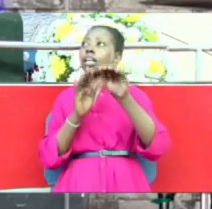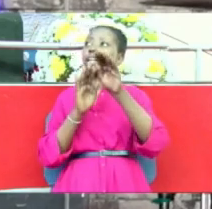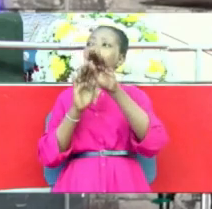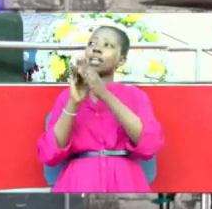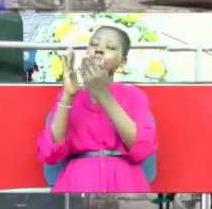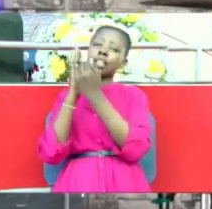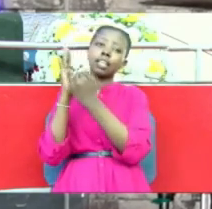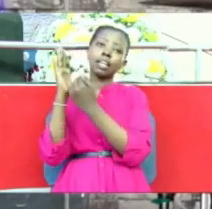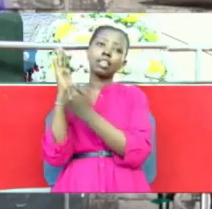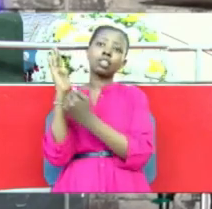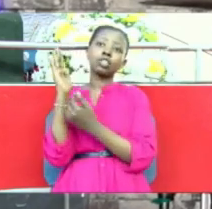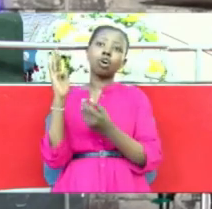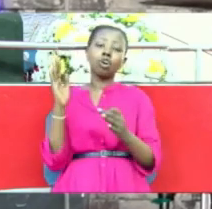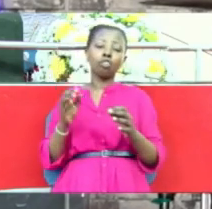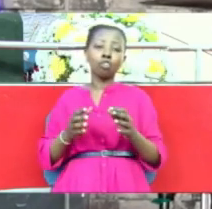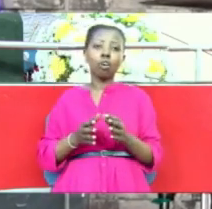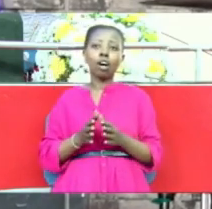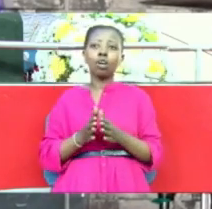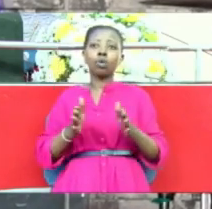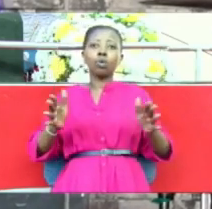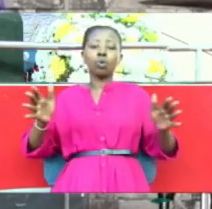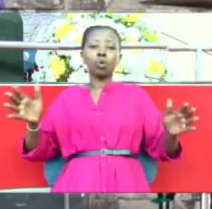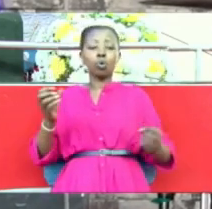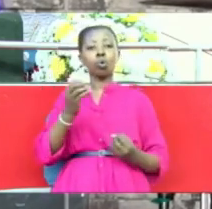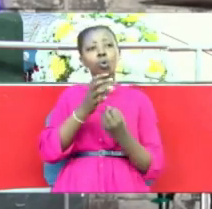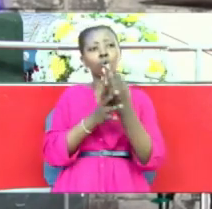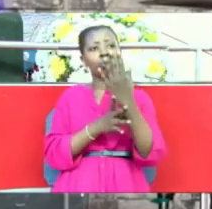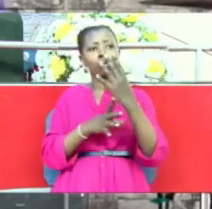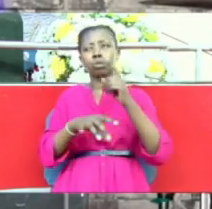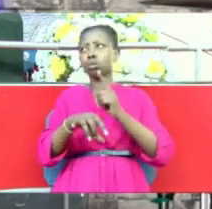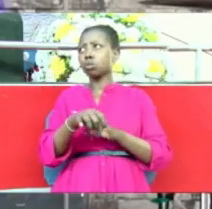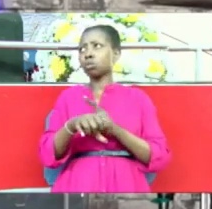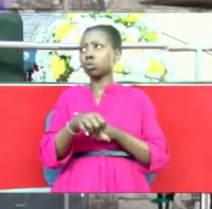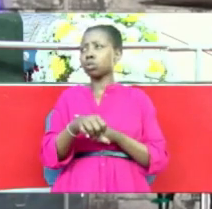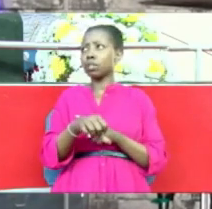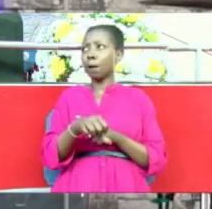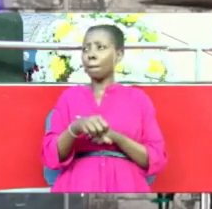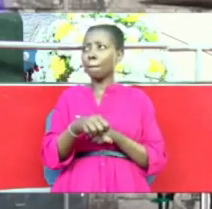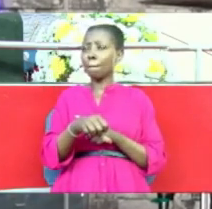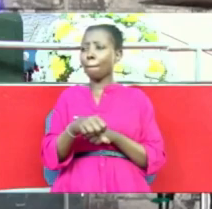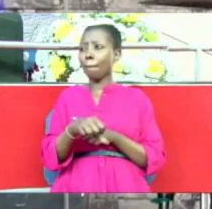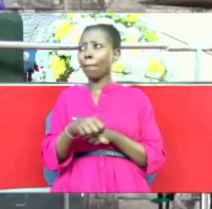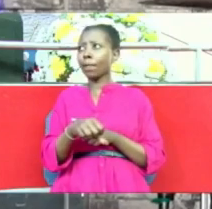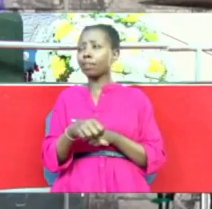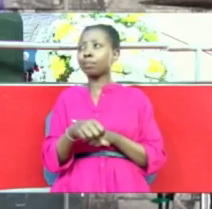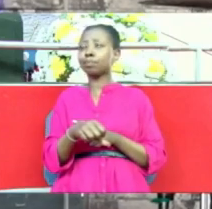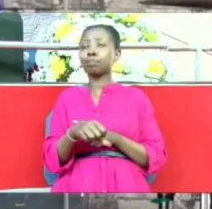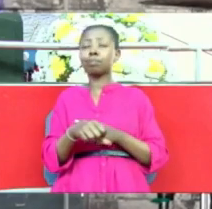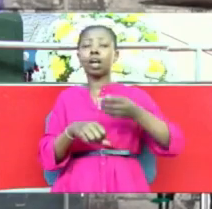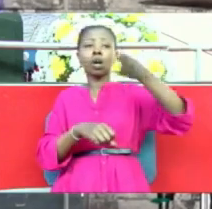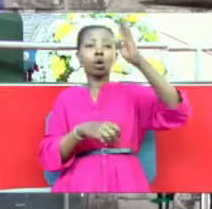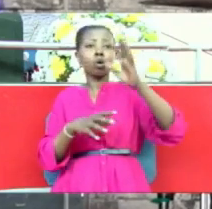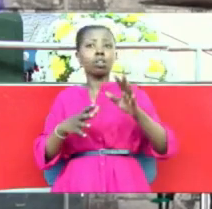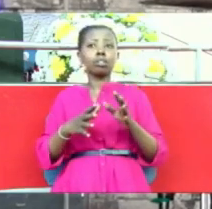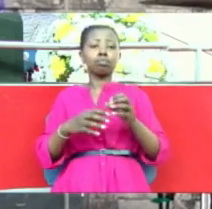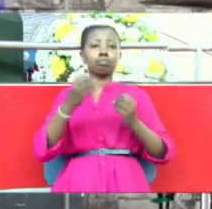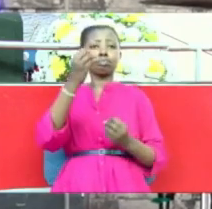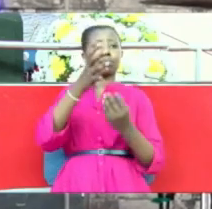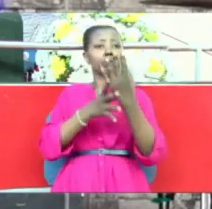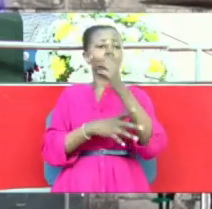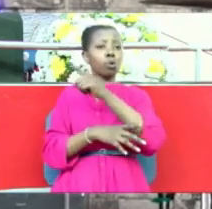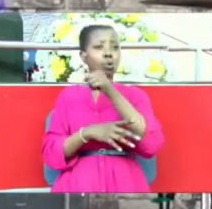Blessed be the name of the Lord. When the Lord thy God shall enlarge thy border, as he has promised thee.